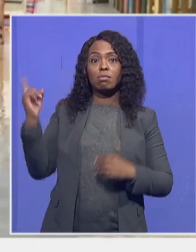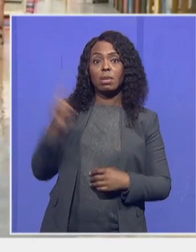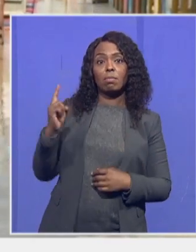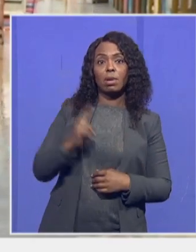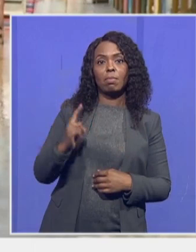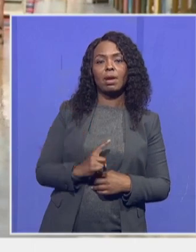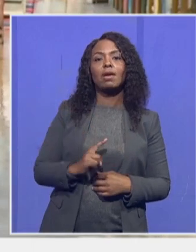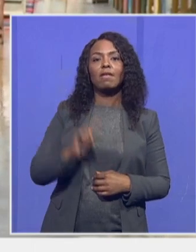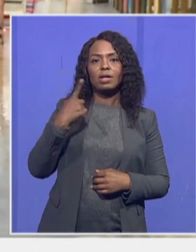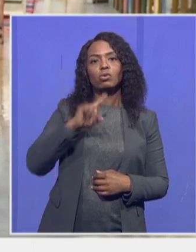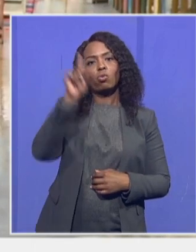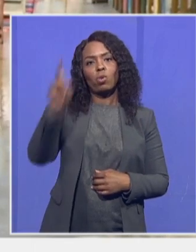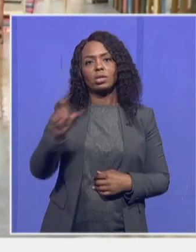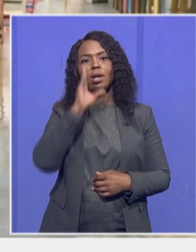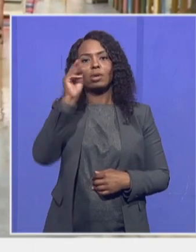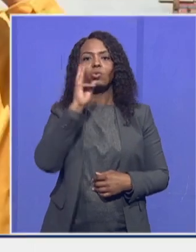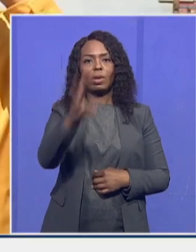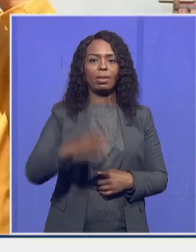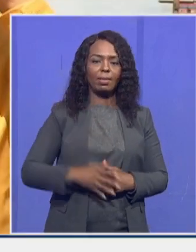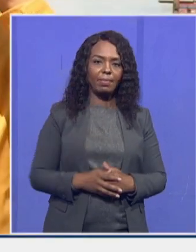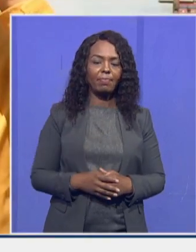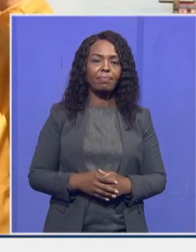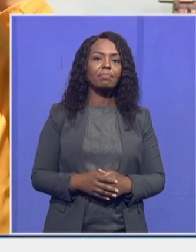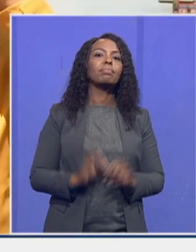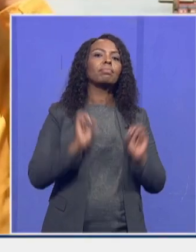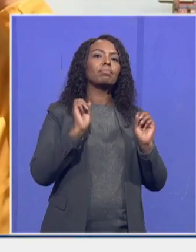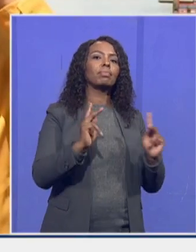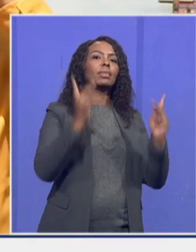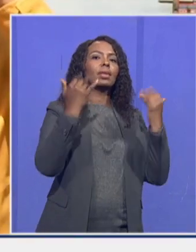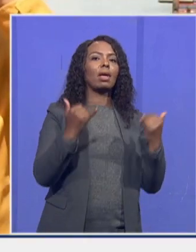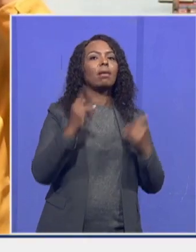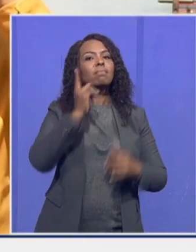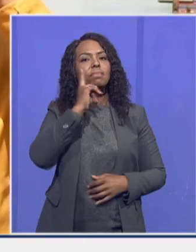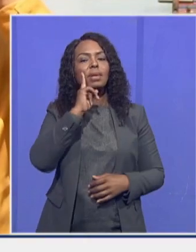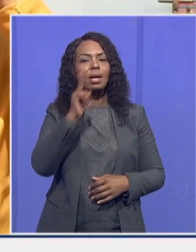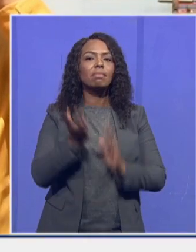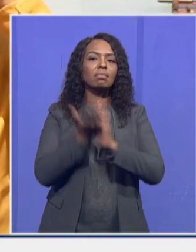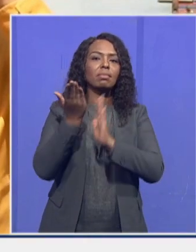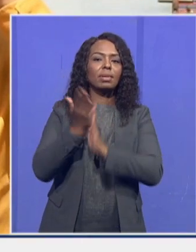that's the first question we are posing to him. And we'll certainly keep an eye on that. Bongani